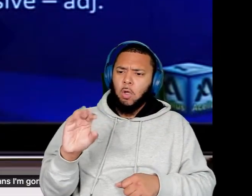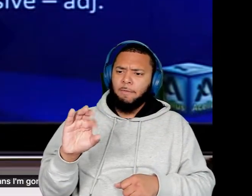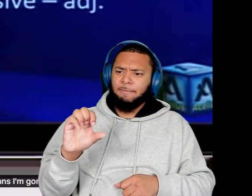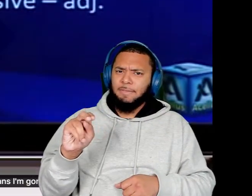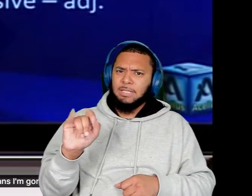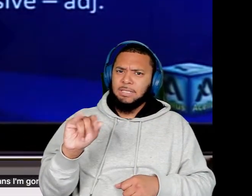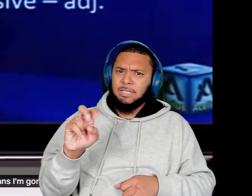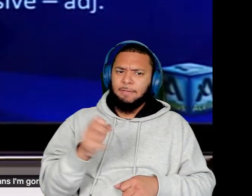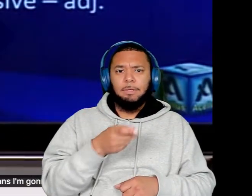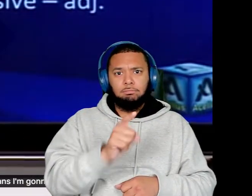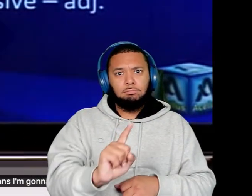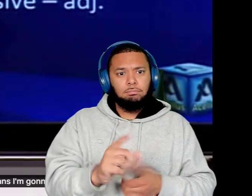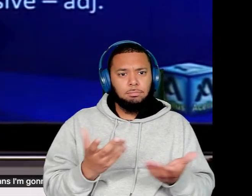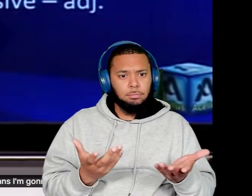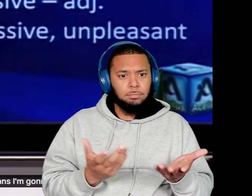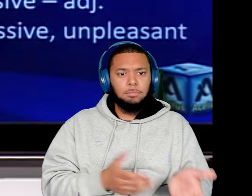means.